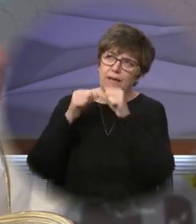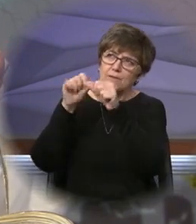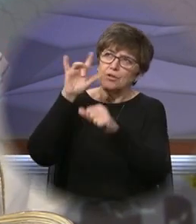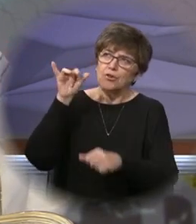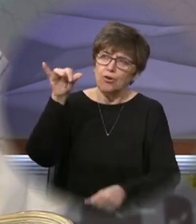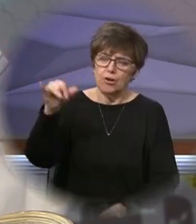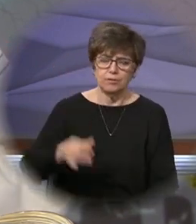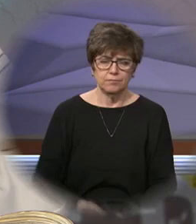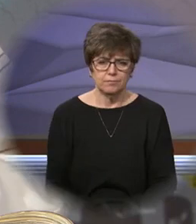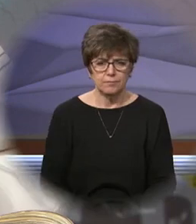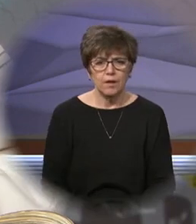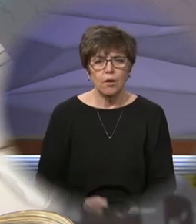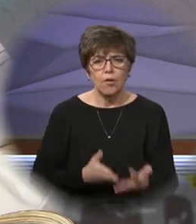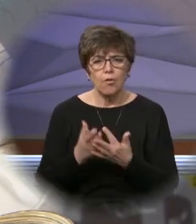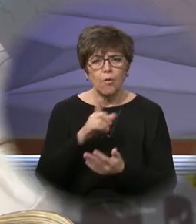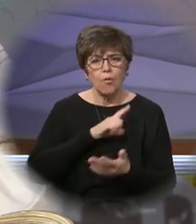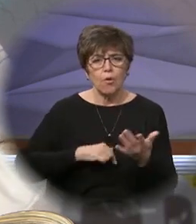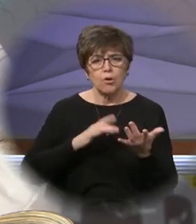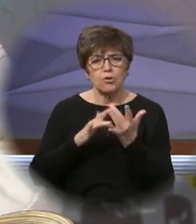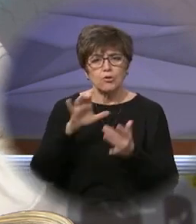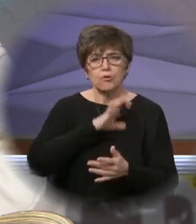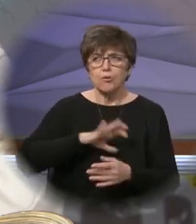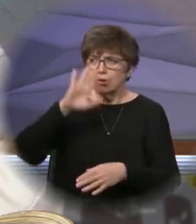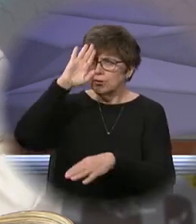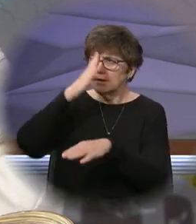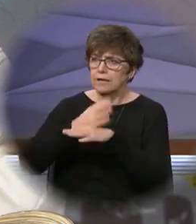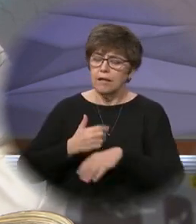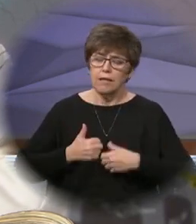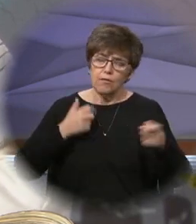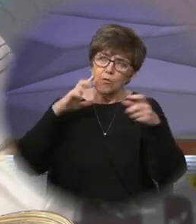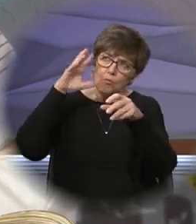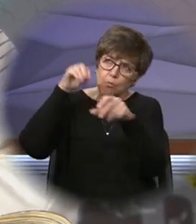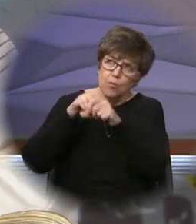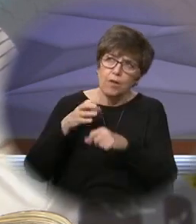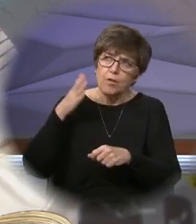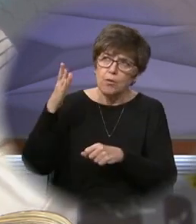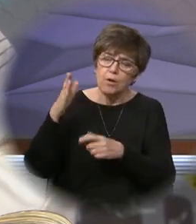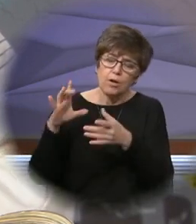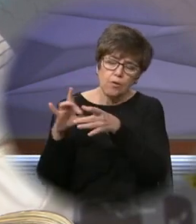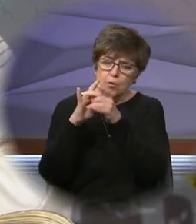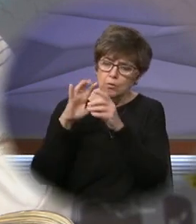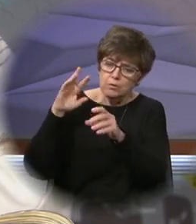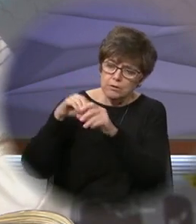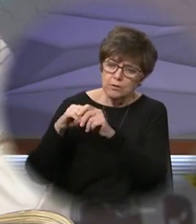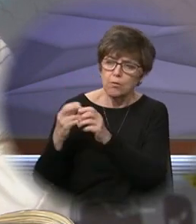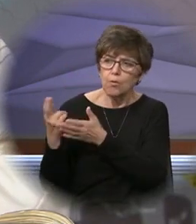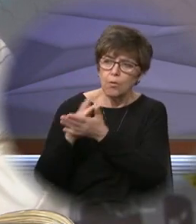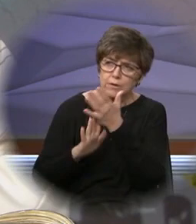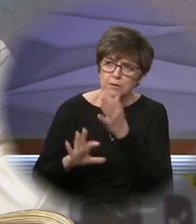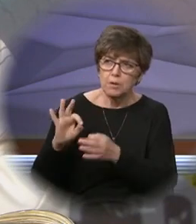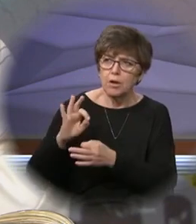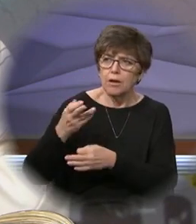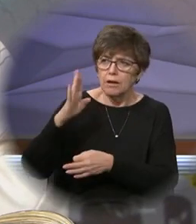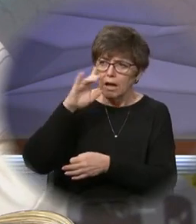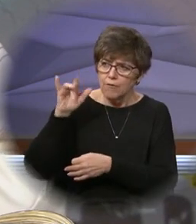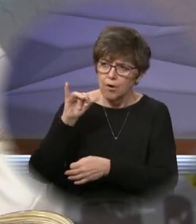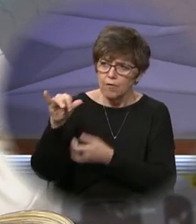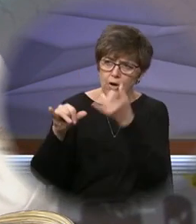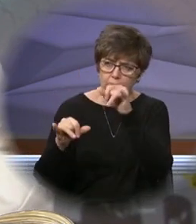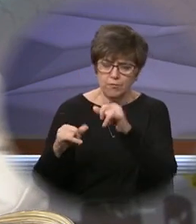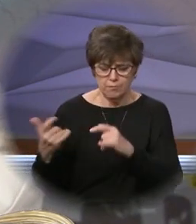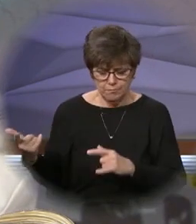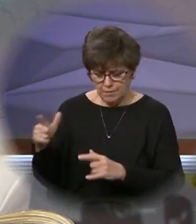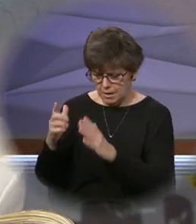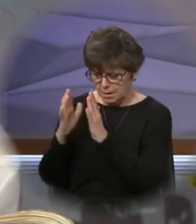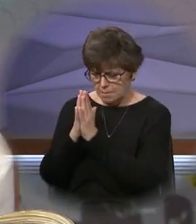eternal. Through our Lord Jesus Christ, your Son, who lives and reigns with you in the unity of the Holy Spirit, God forever and